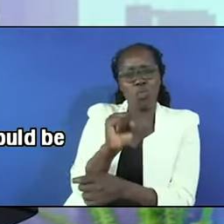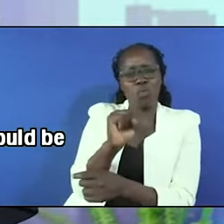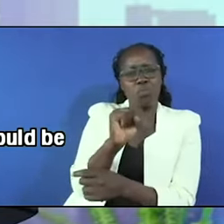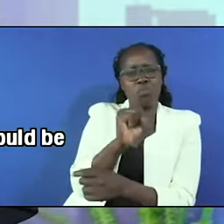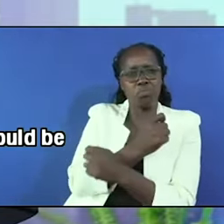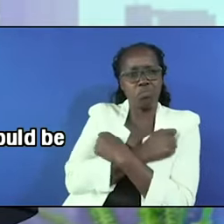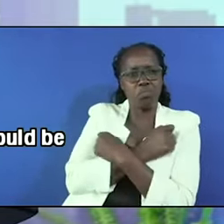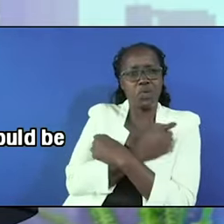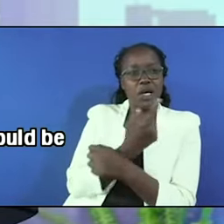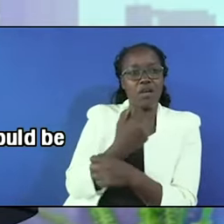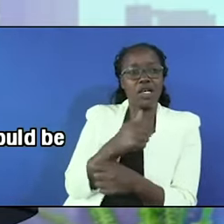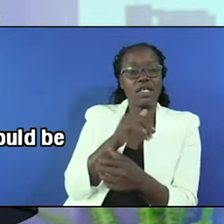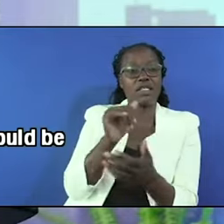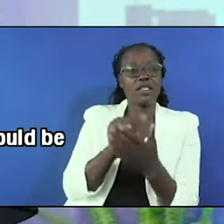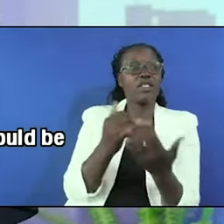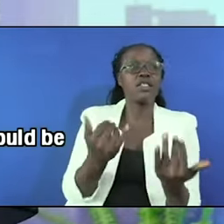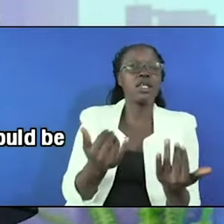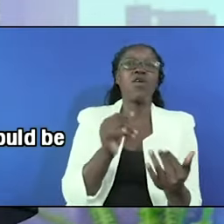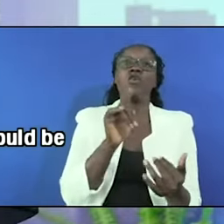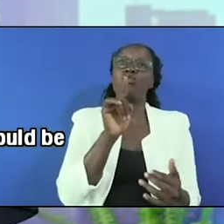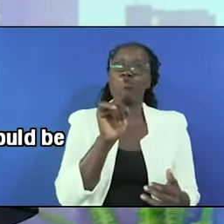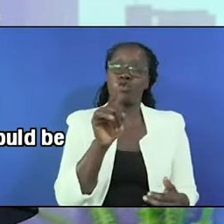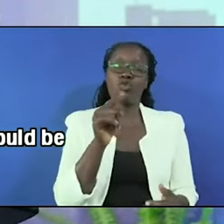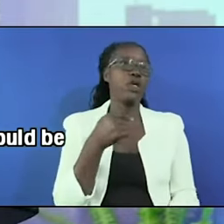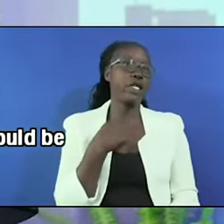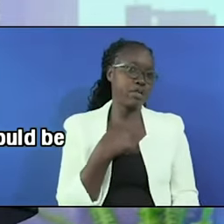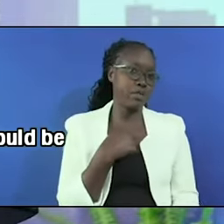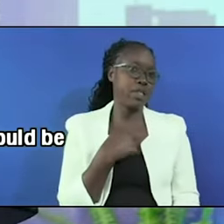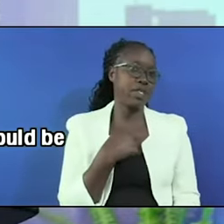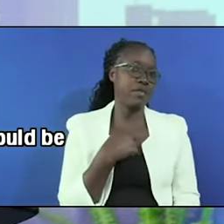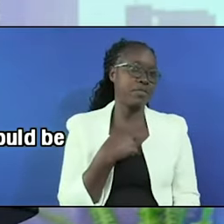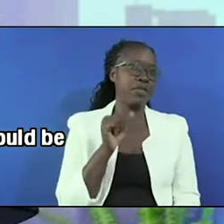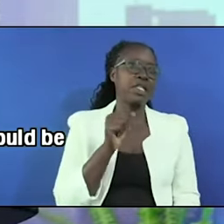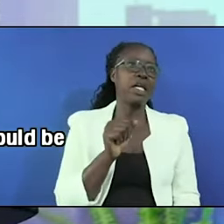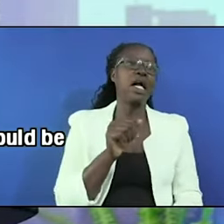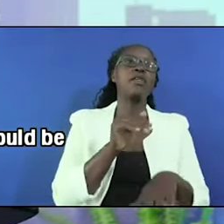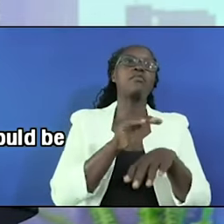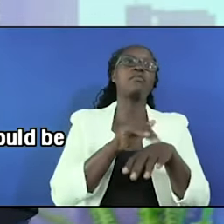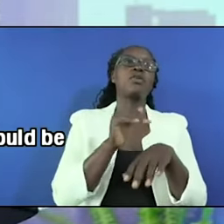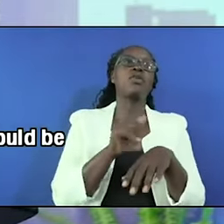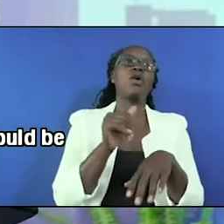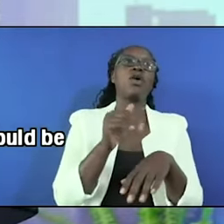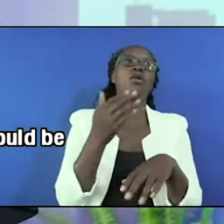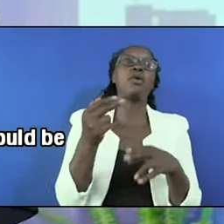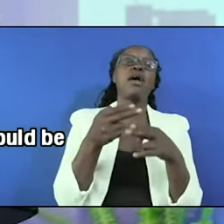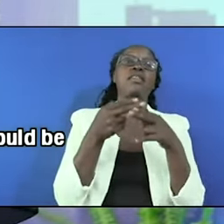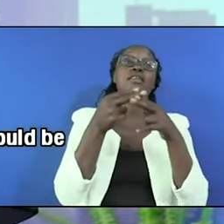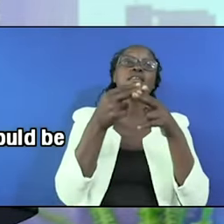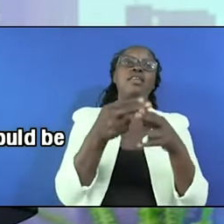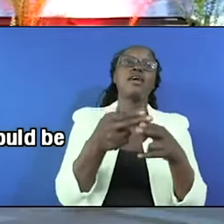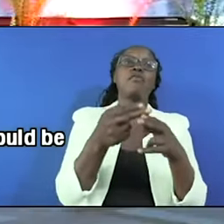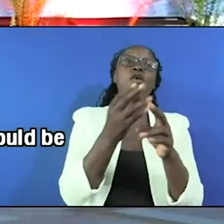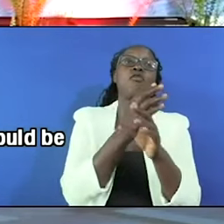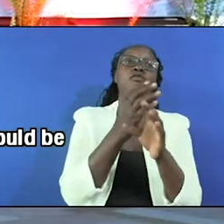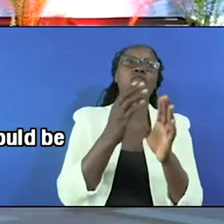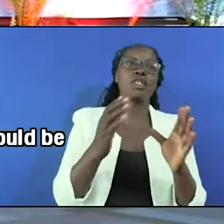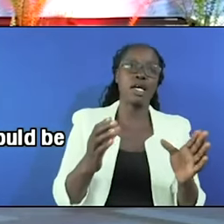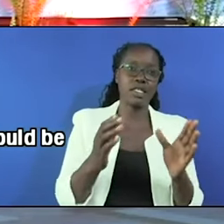with, that now you and me can be called by the name of